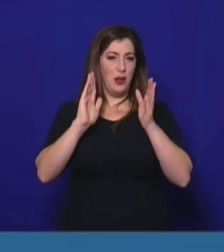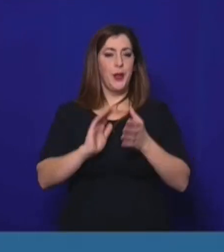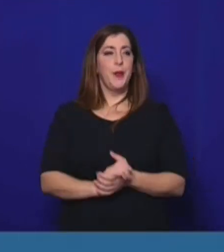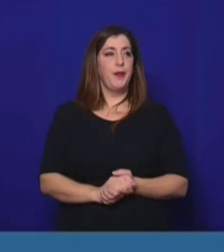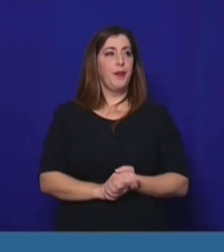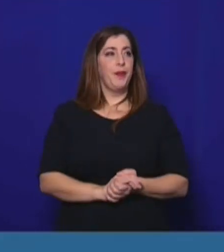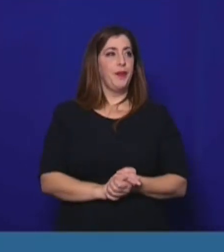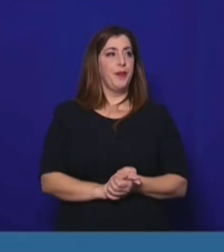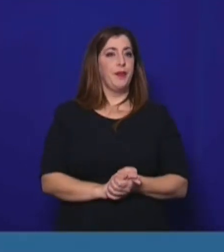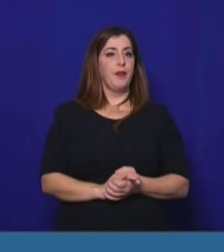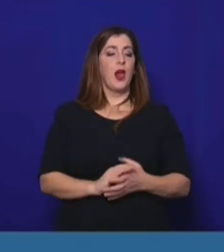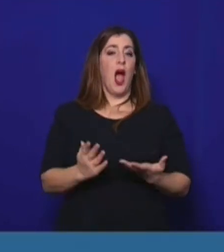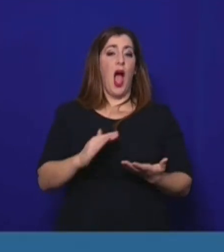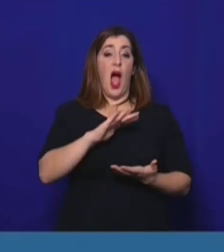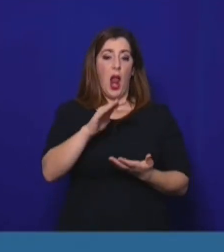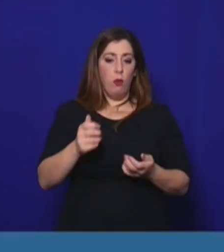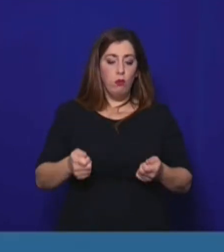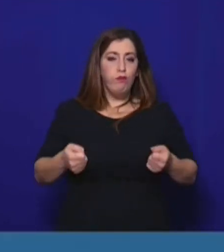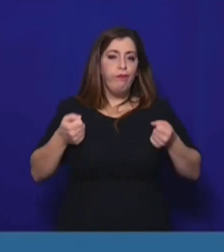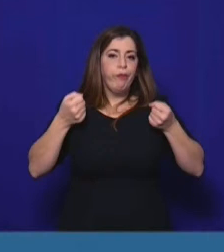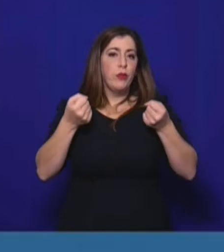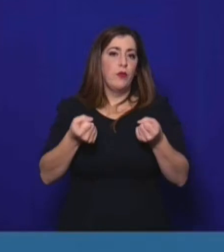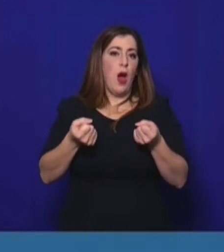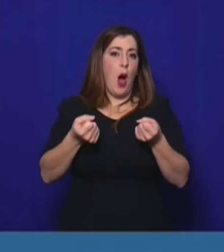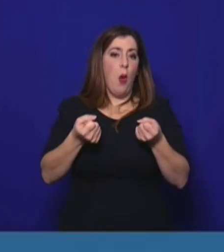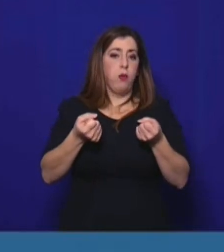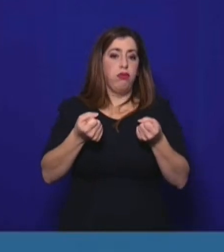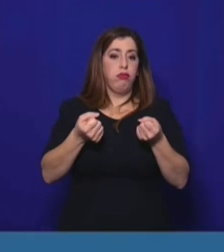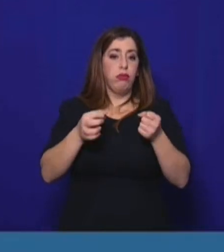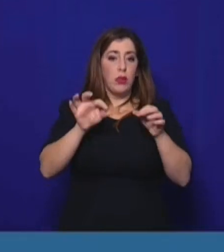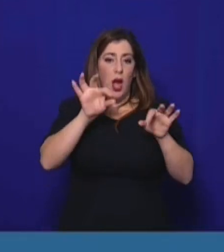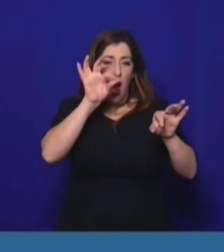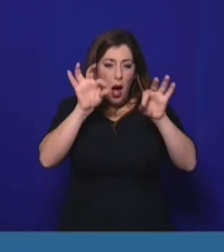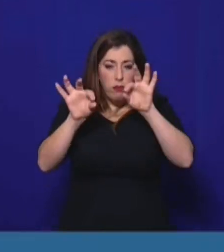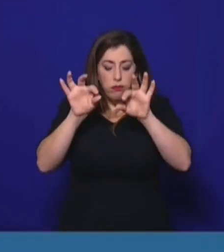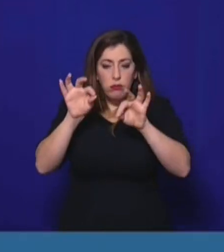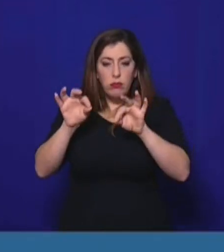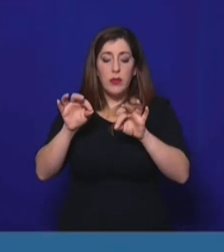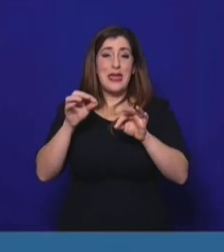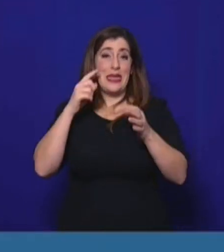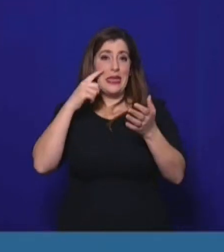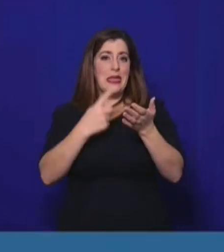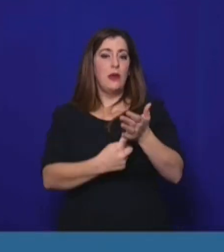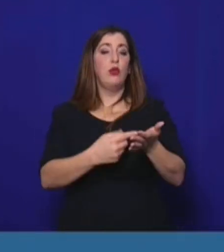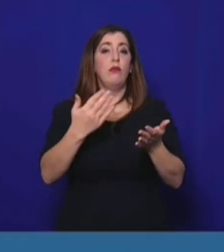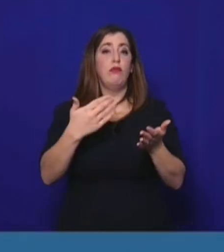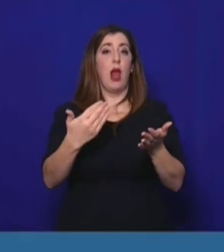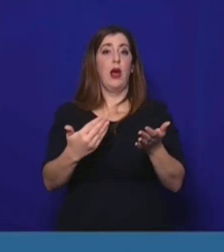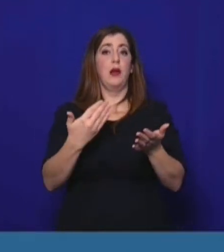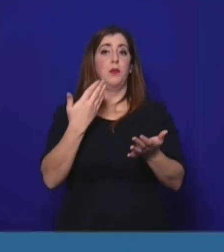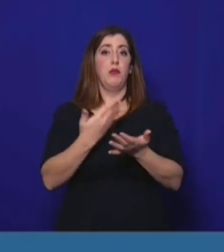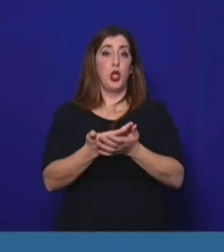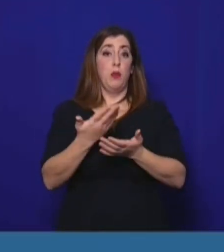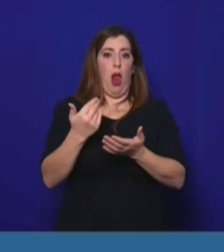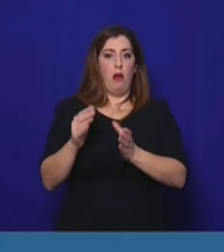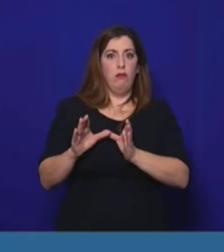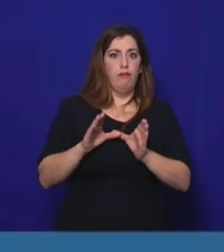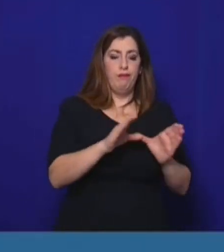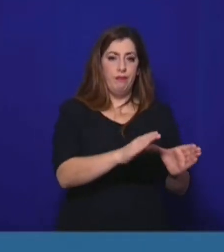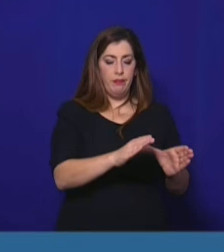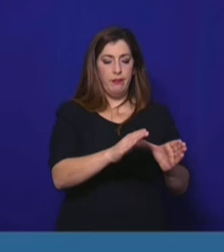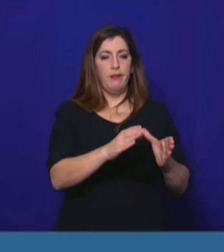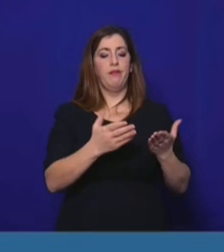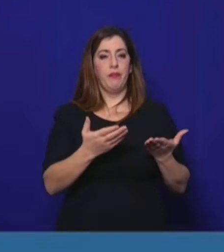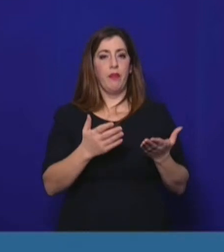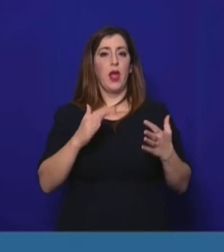kemm nistgħu naqbdu l-każijiet mill-bidunet u aħna qegħdin inkomplu dejjem insaħħu t-testing hubs tagħna kemm